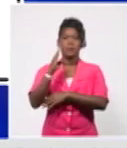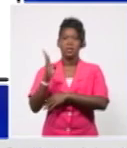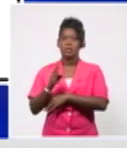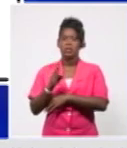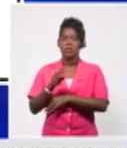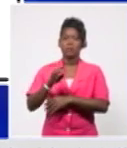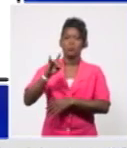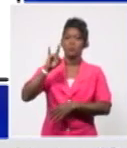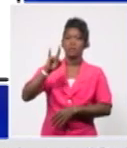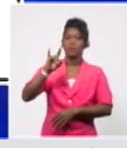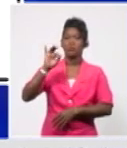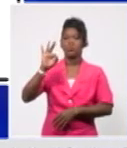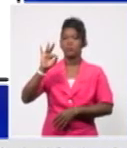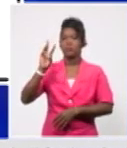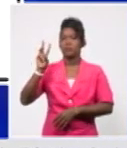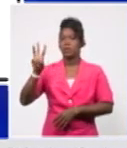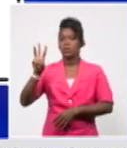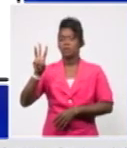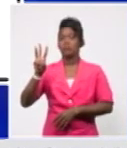1,209 in India,